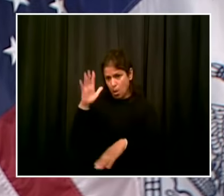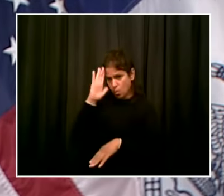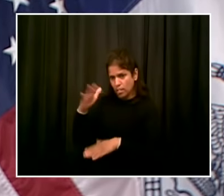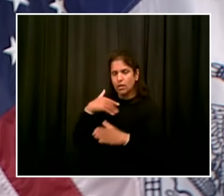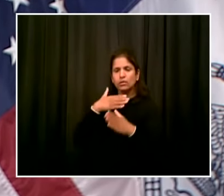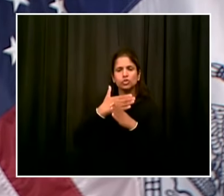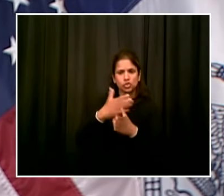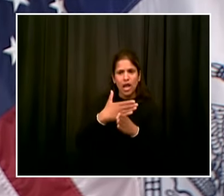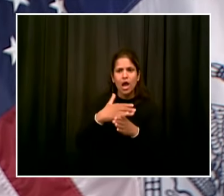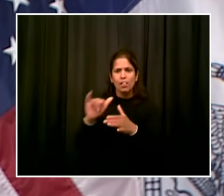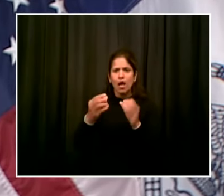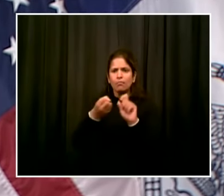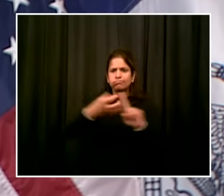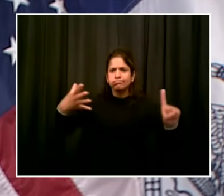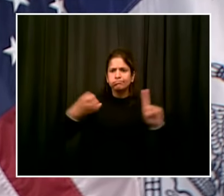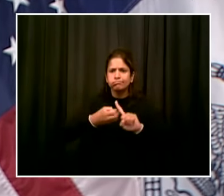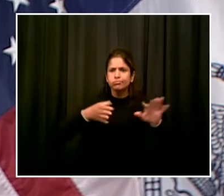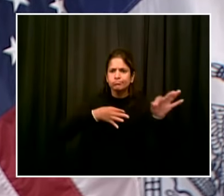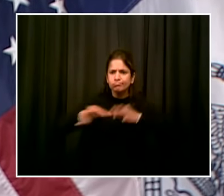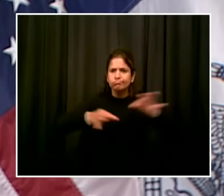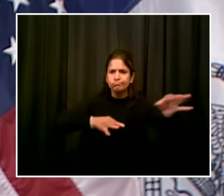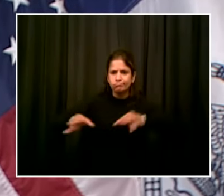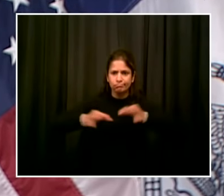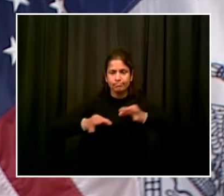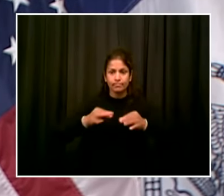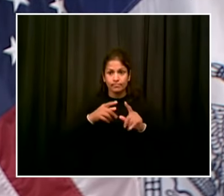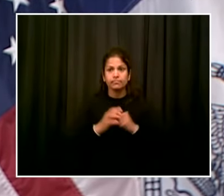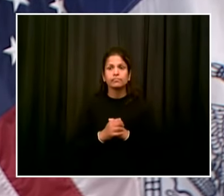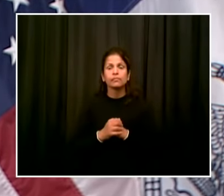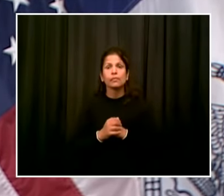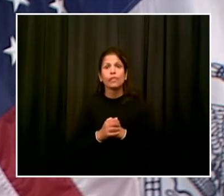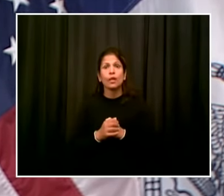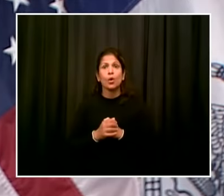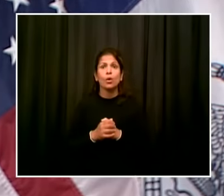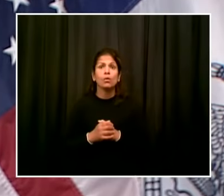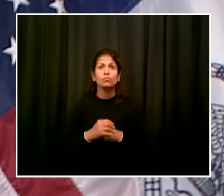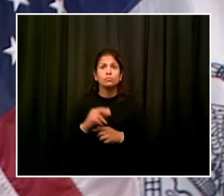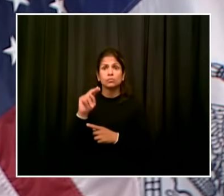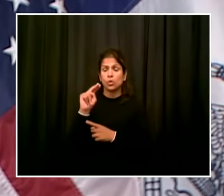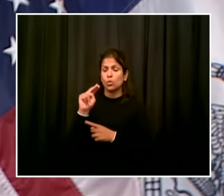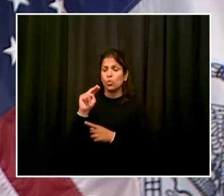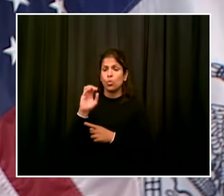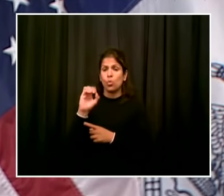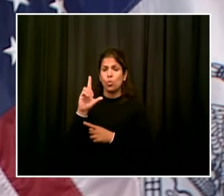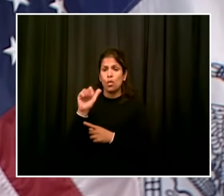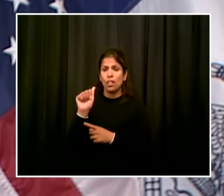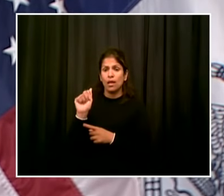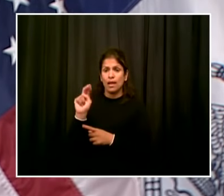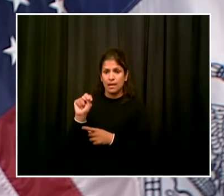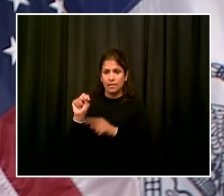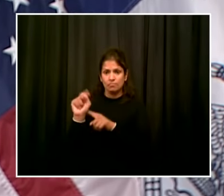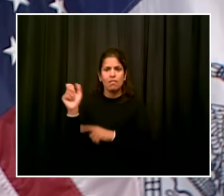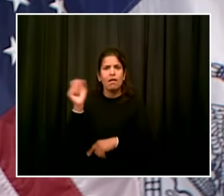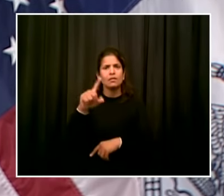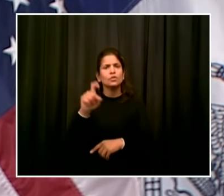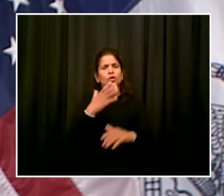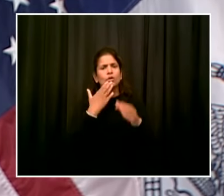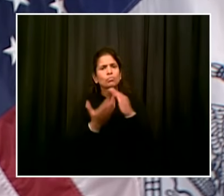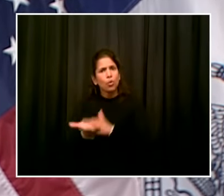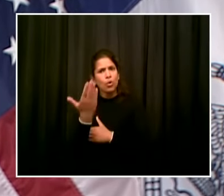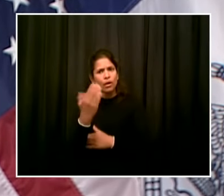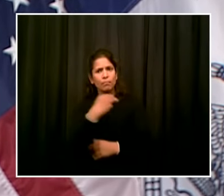Post. Good morning, Mr. Mayor. Hey, Nolan, how you doing? I'm all right. How are you? Never